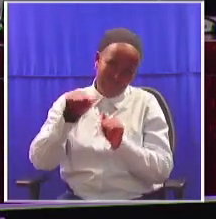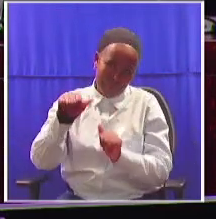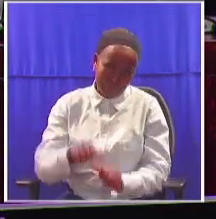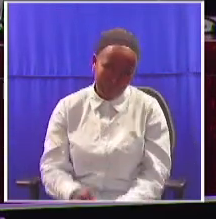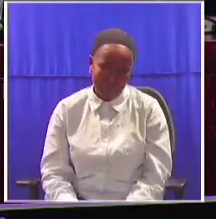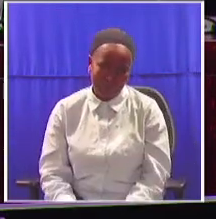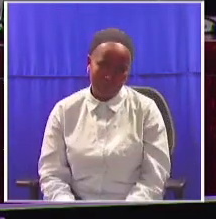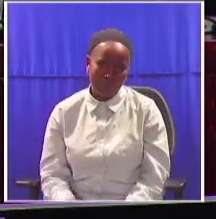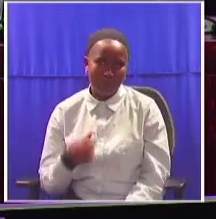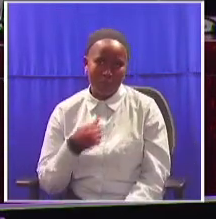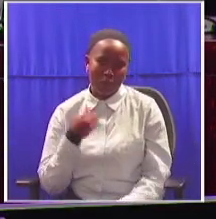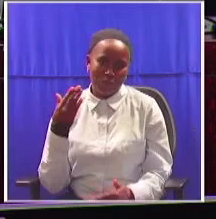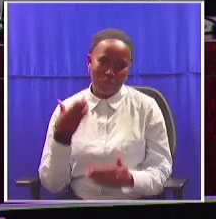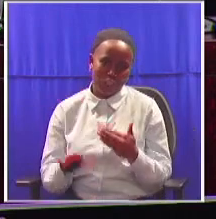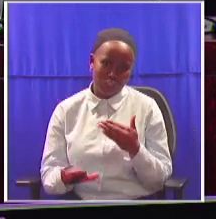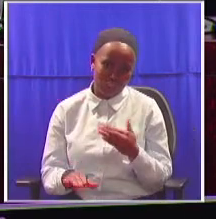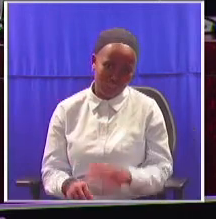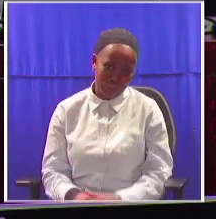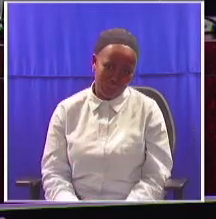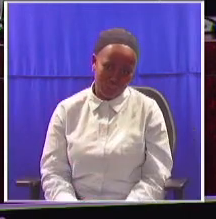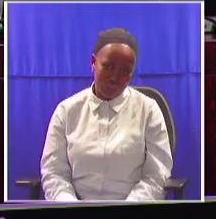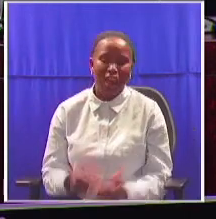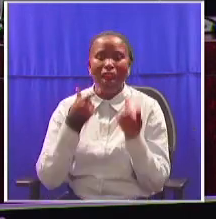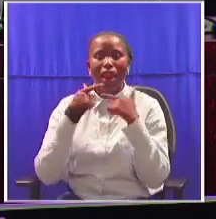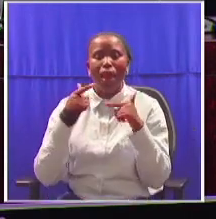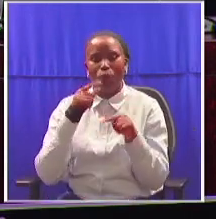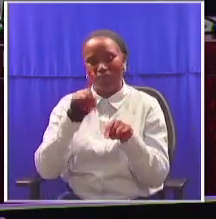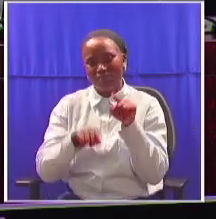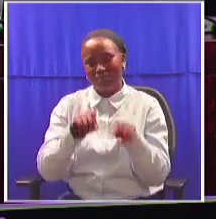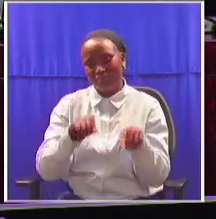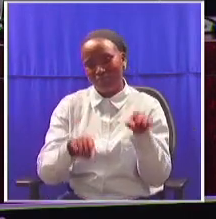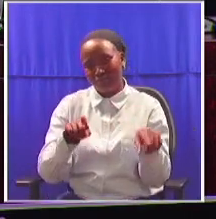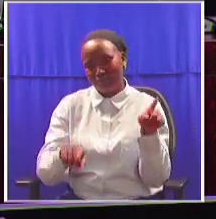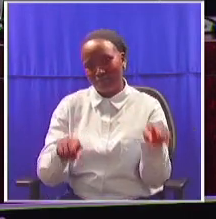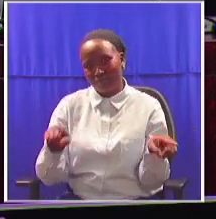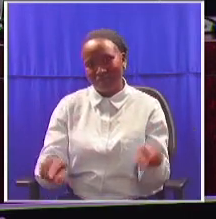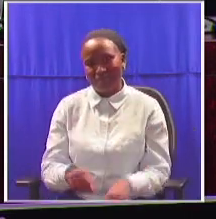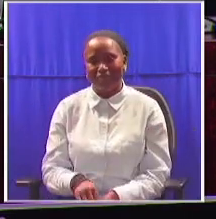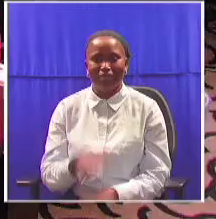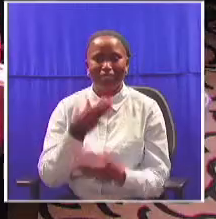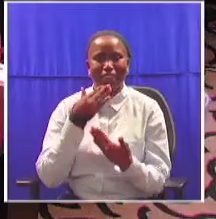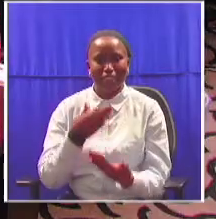kwala, lifeza henefa, liaribu.